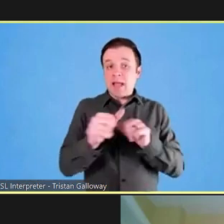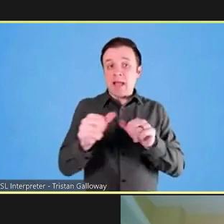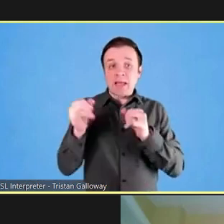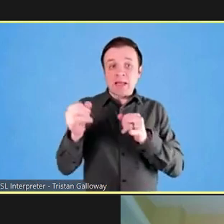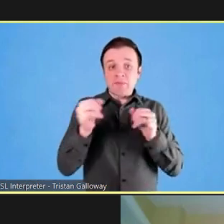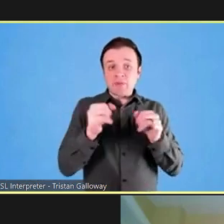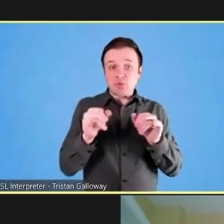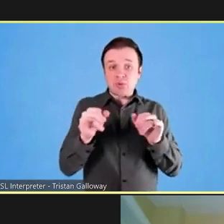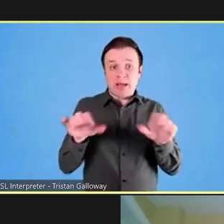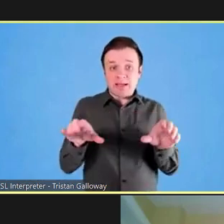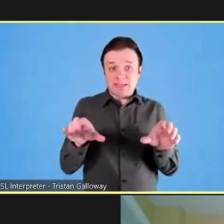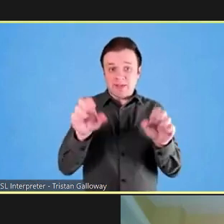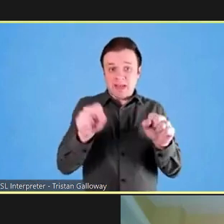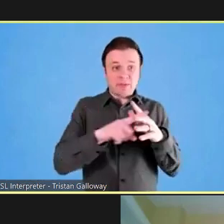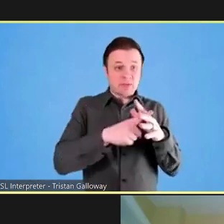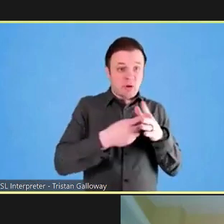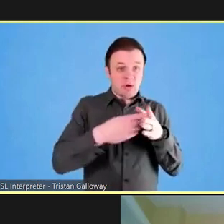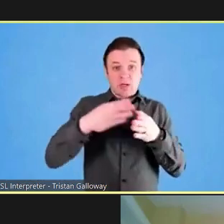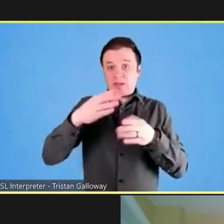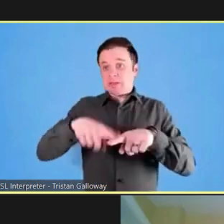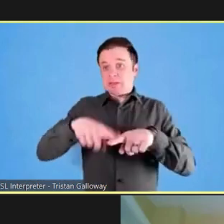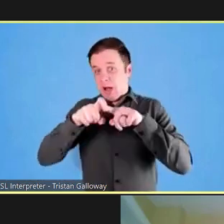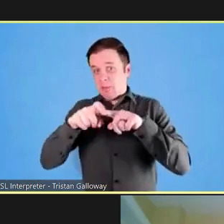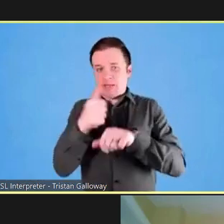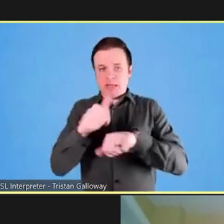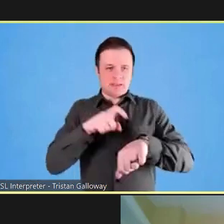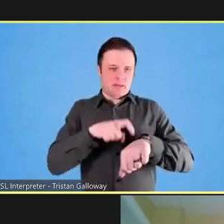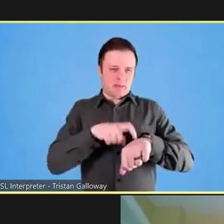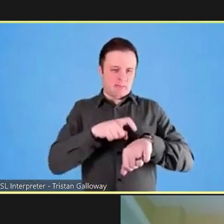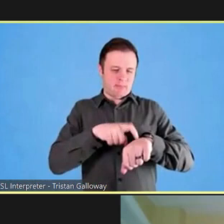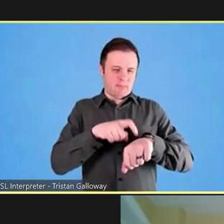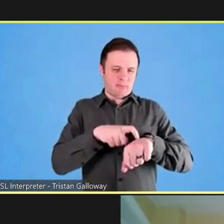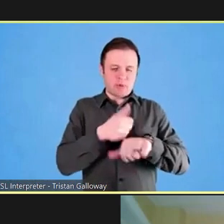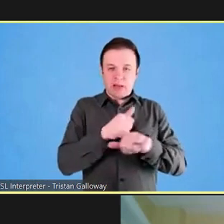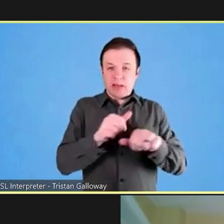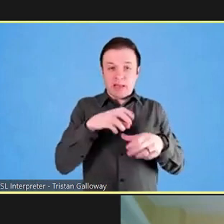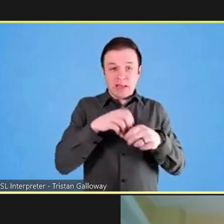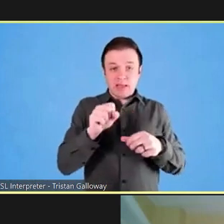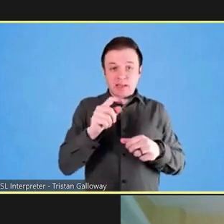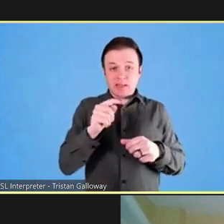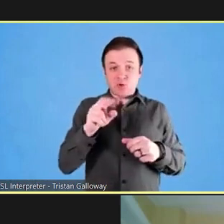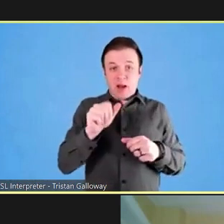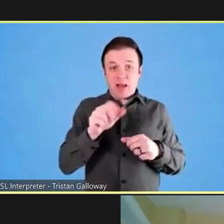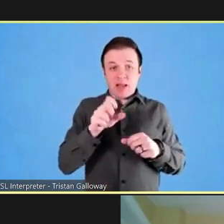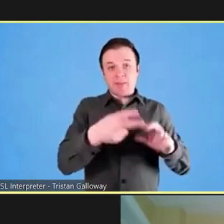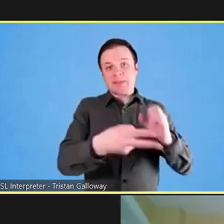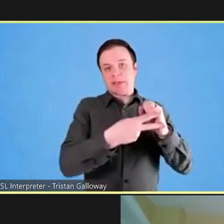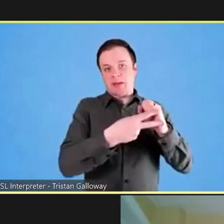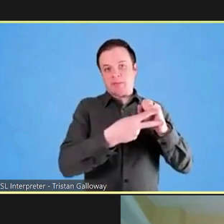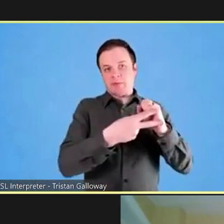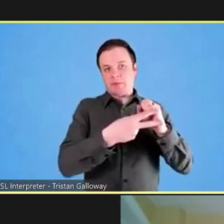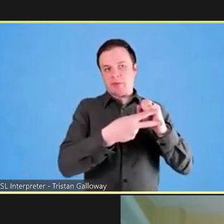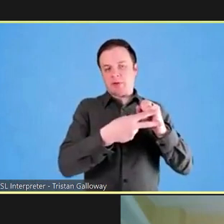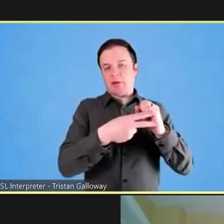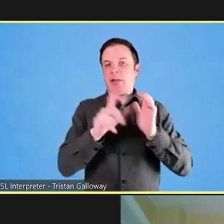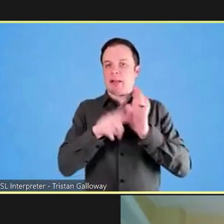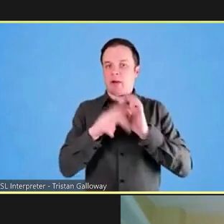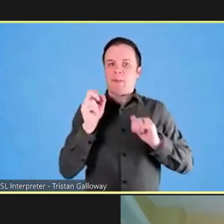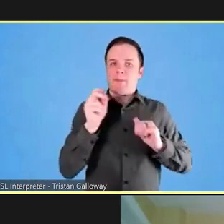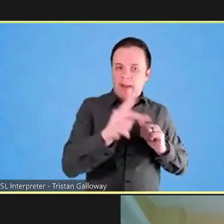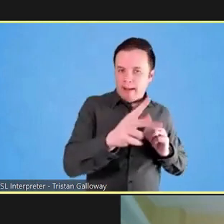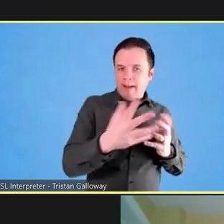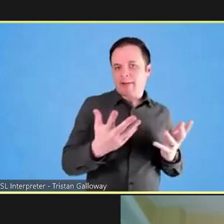be started and stopped at any time. So anything that's in Strata can be saved and come back to. Any of the